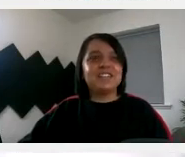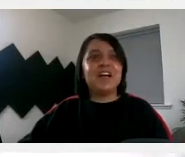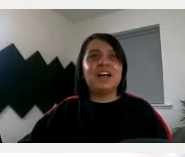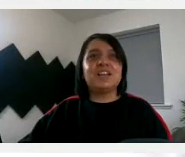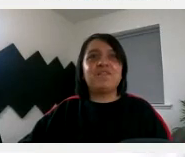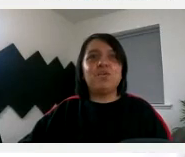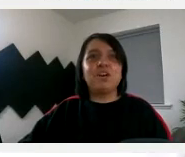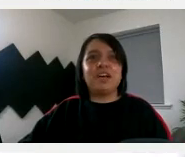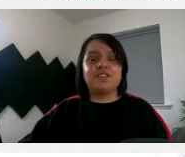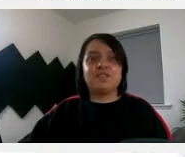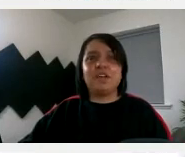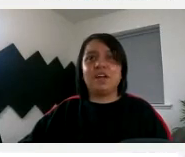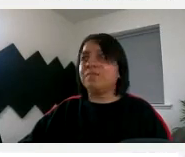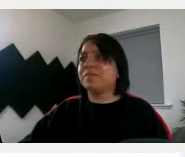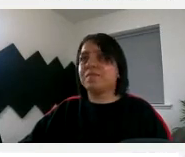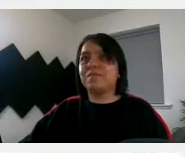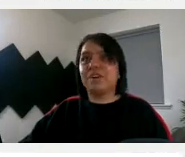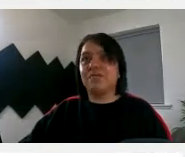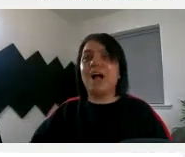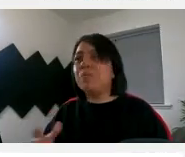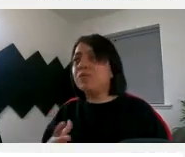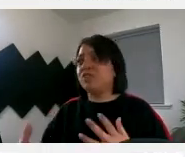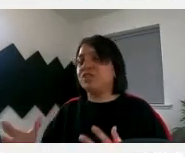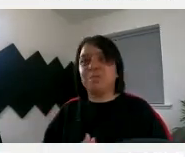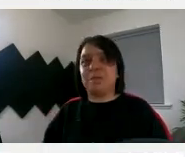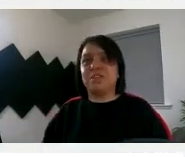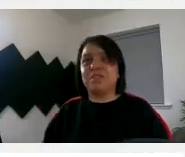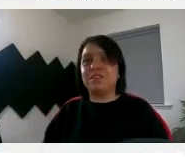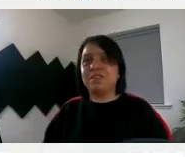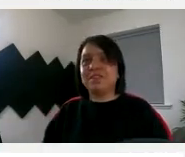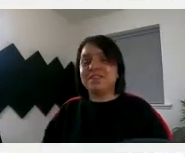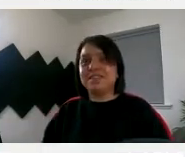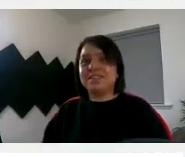It's not as vulgar as fuck off, but how would you use the word piss off?